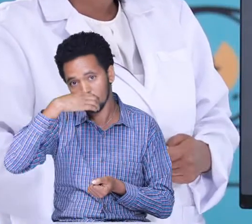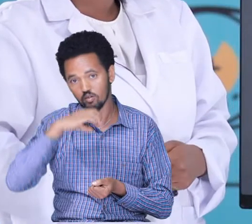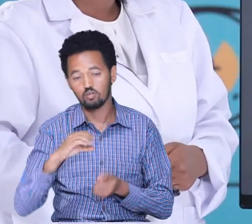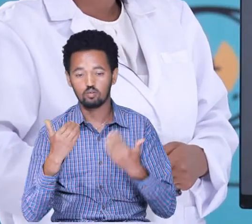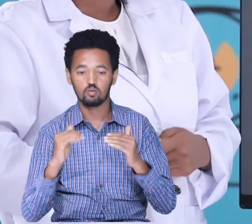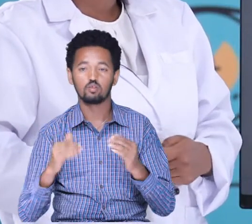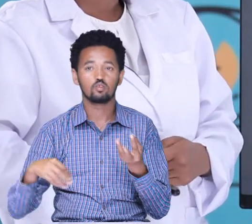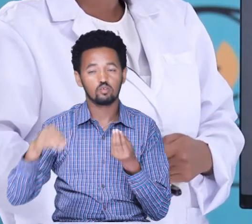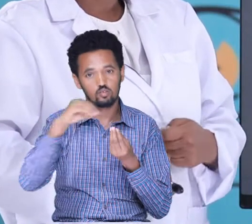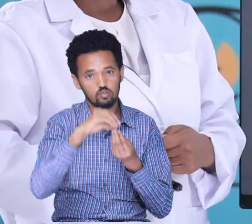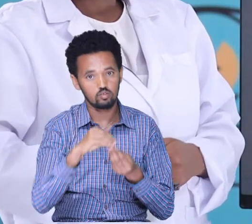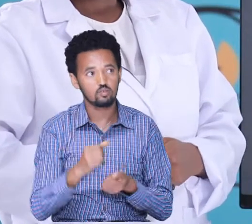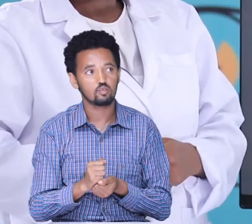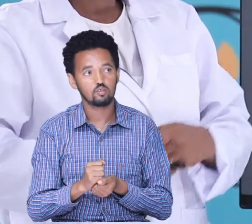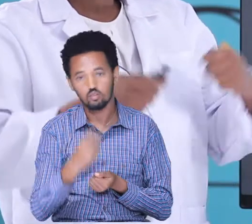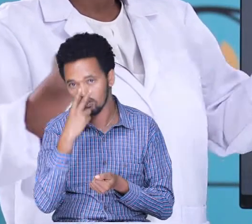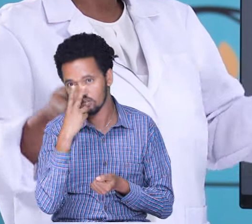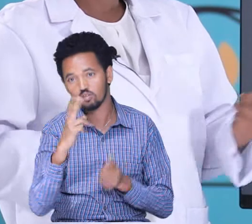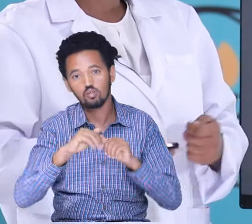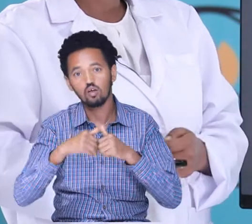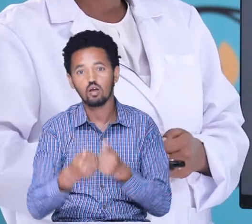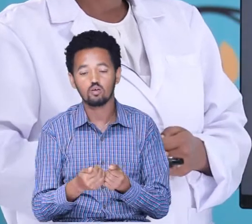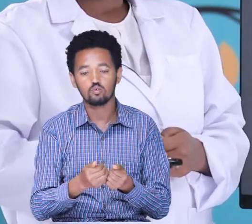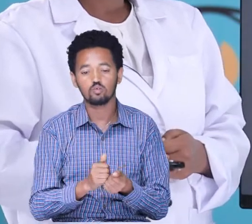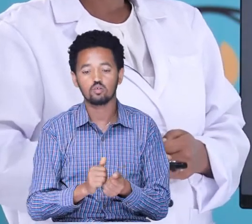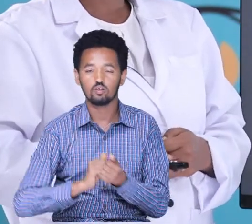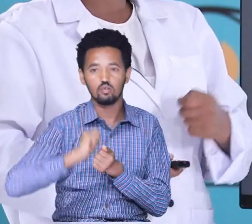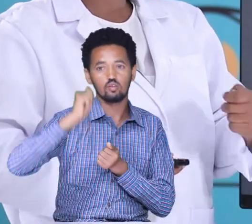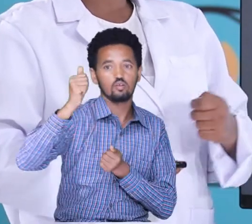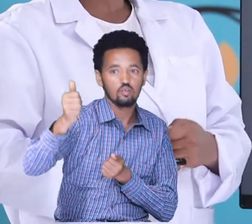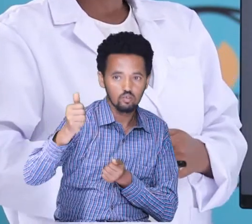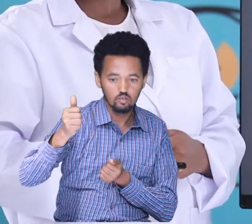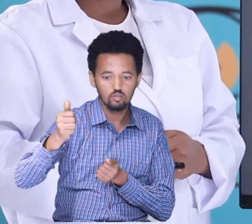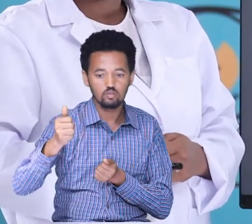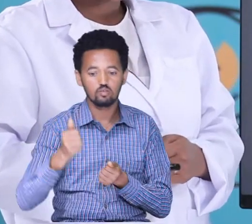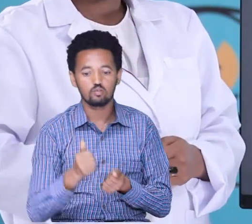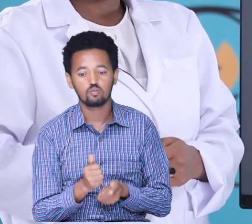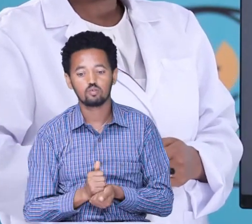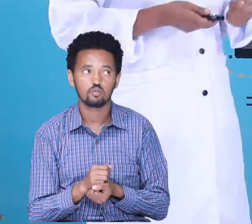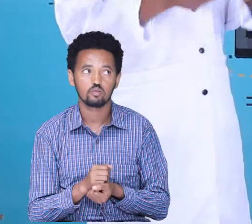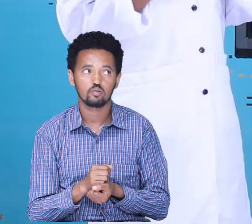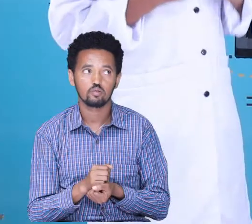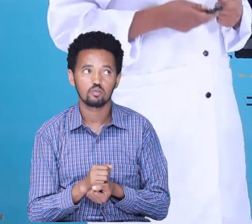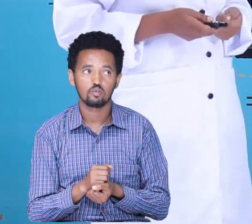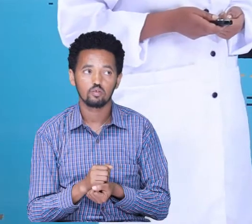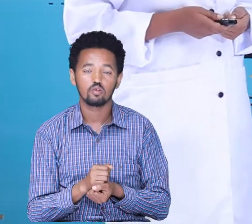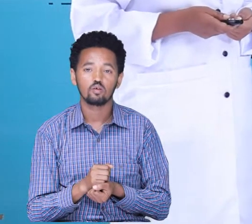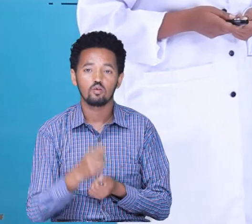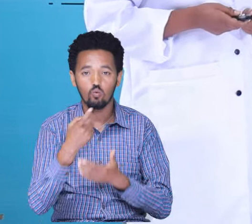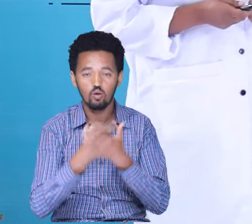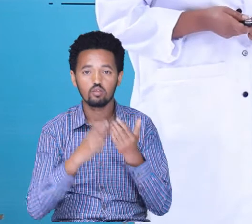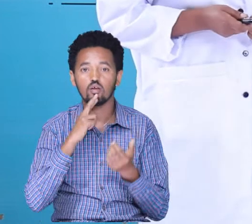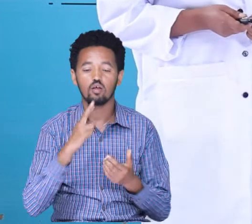Let us see a distance from the sea. How distance from the sea affects the climatic condition of Africa. Water